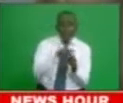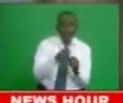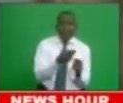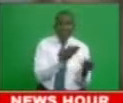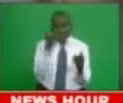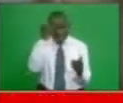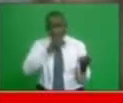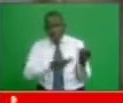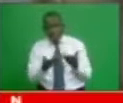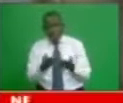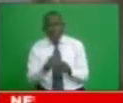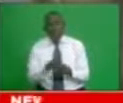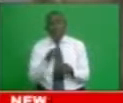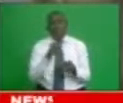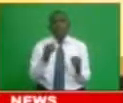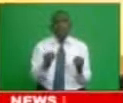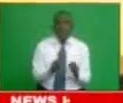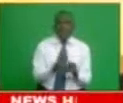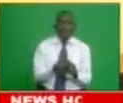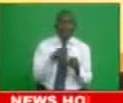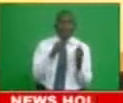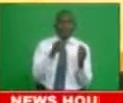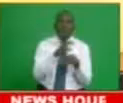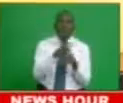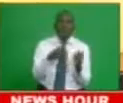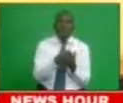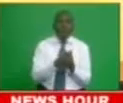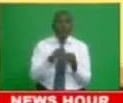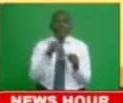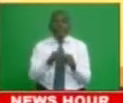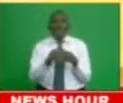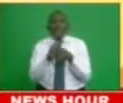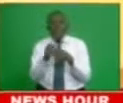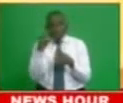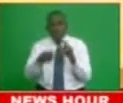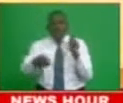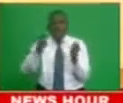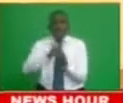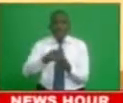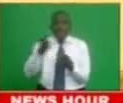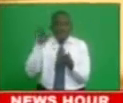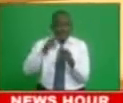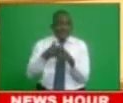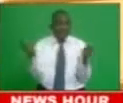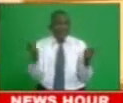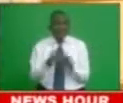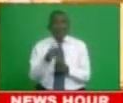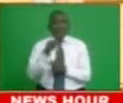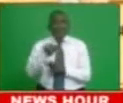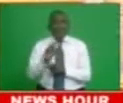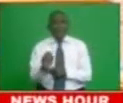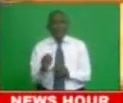bring out their best. Other officials charged them to be agents of change. The General Secretary of